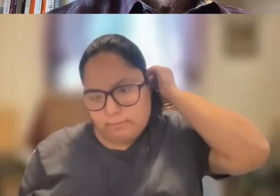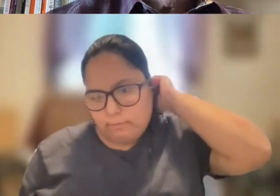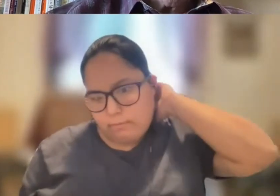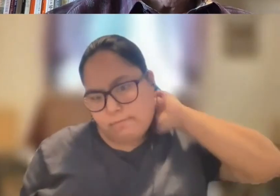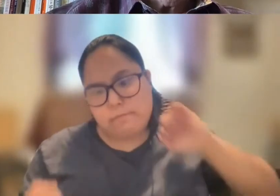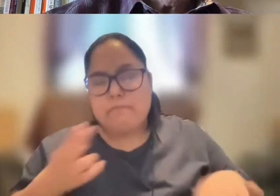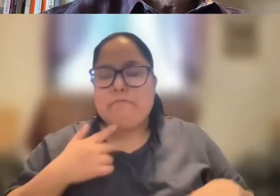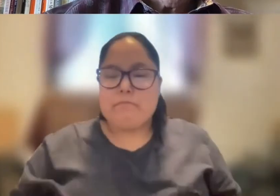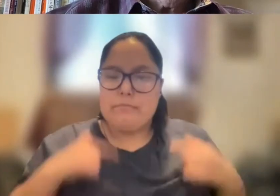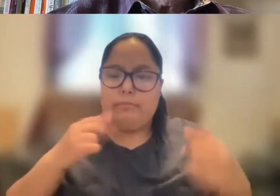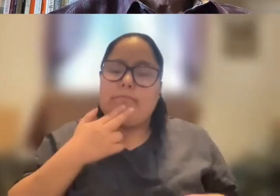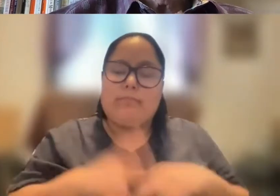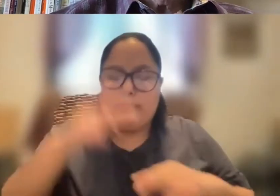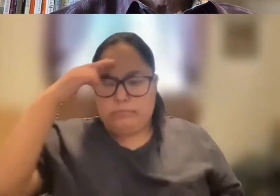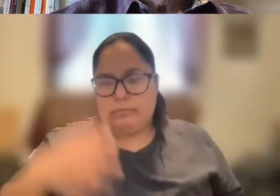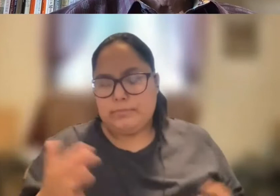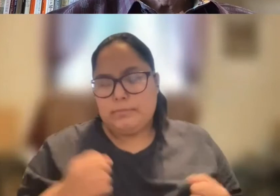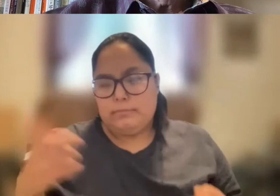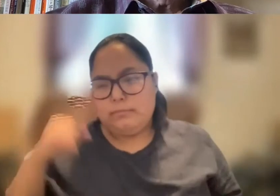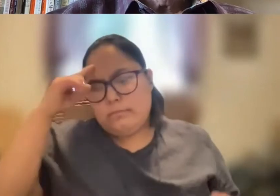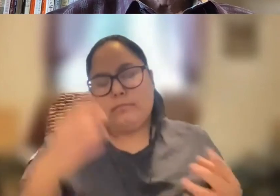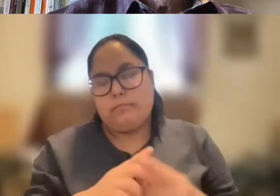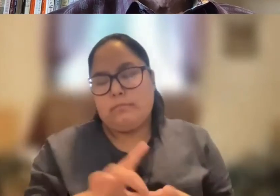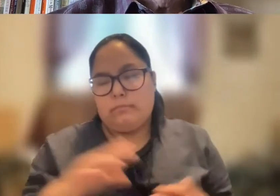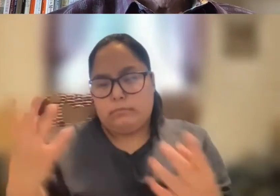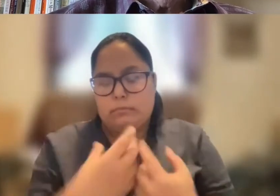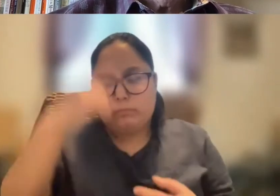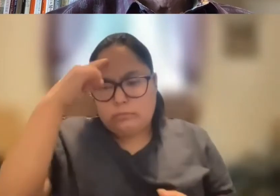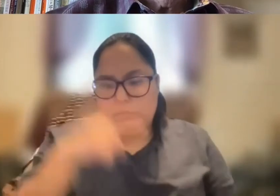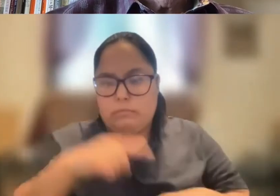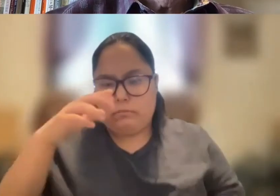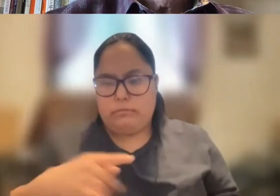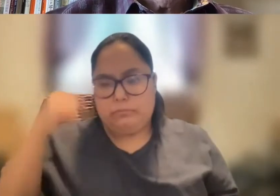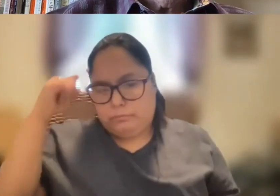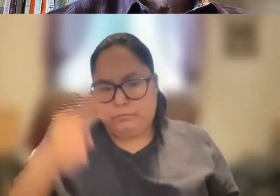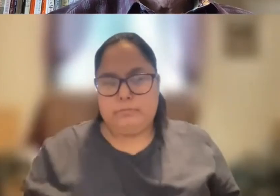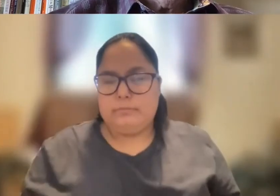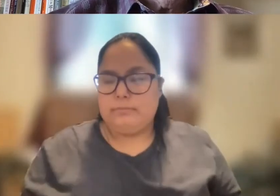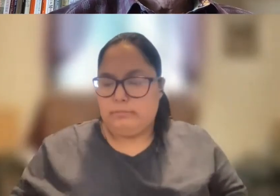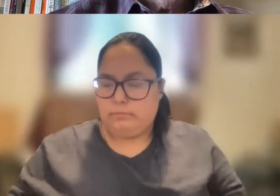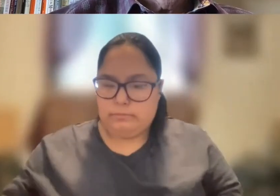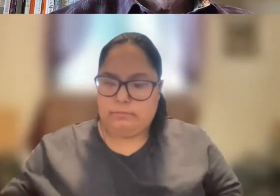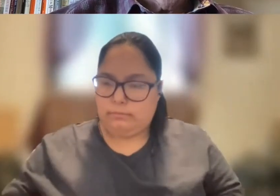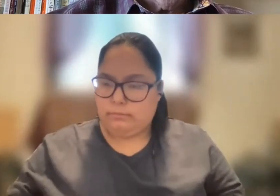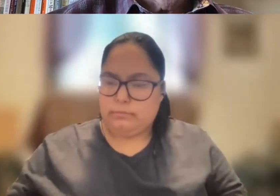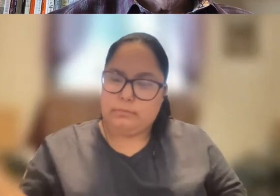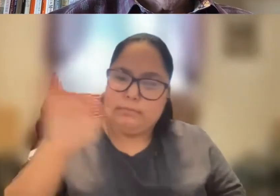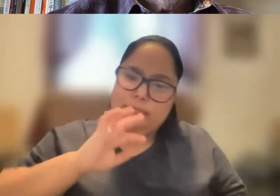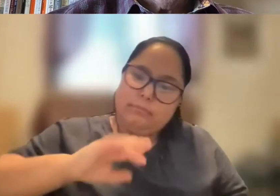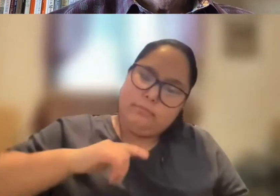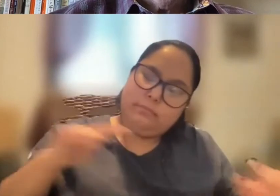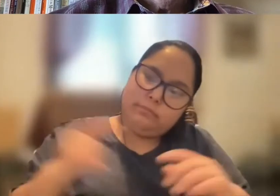about life and fun and being together at times too, I think. Right. Well, with